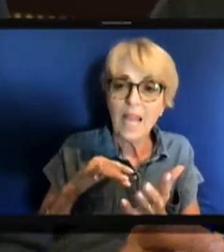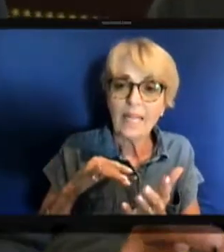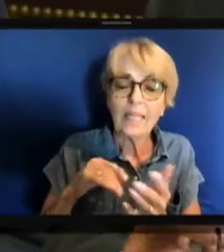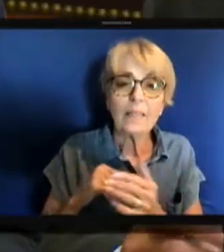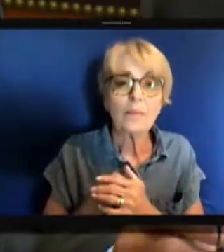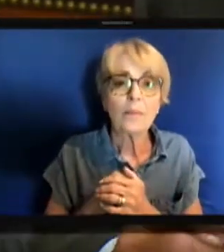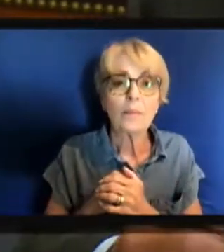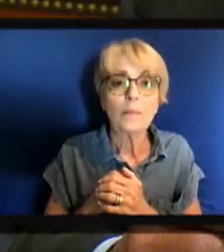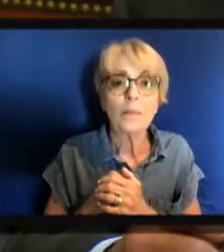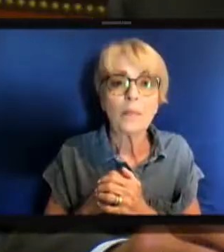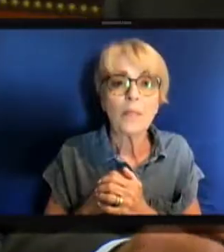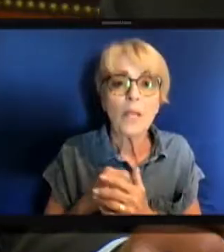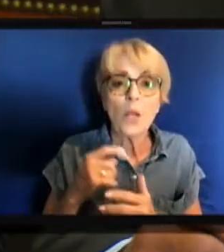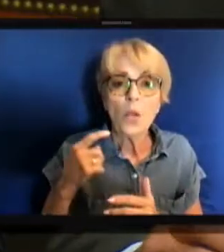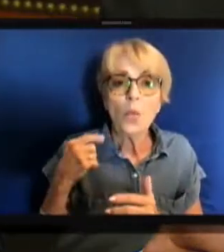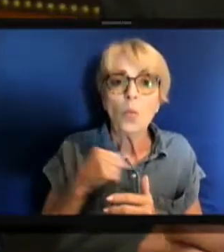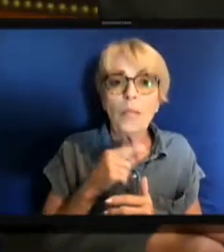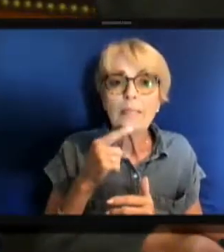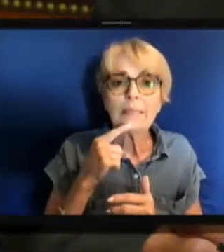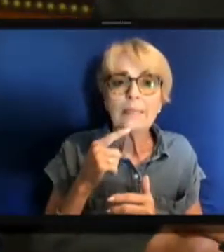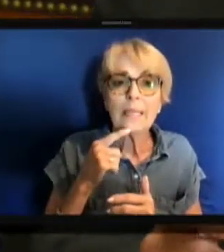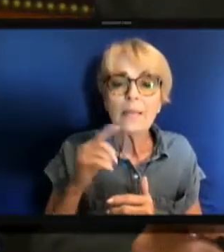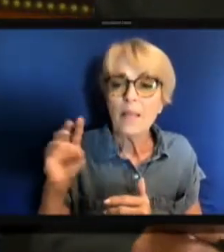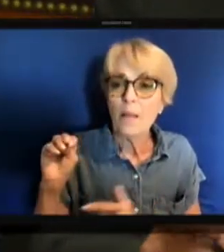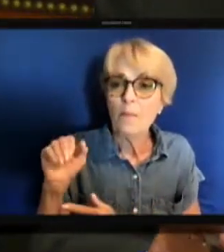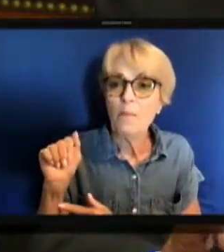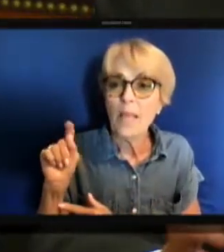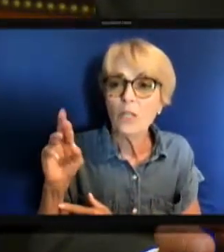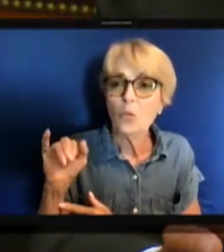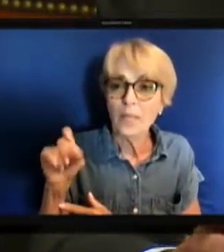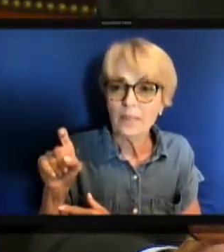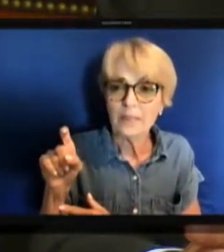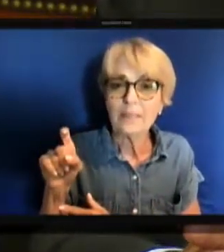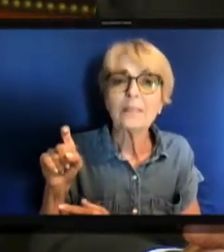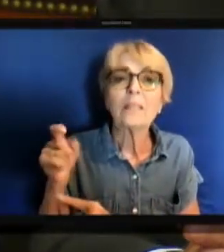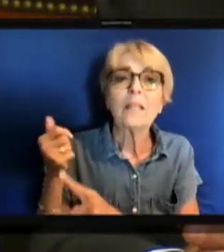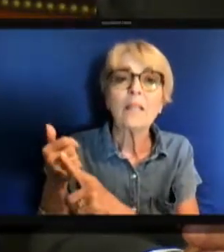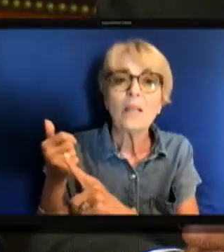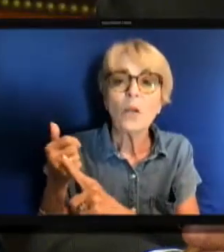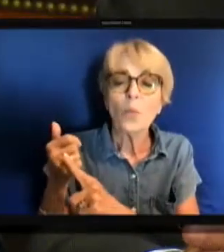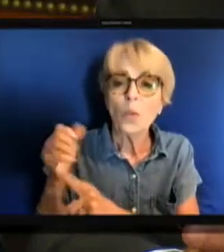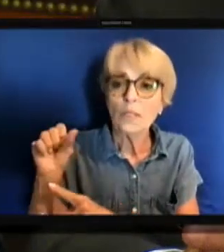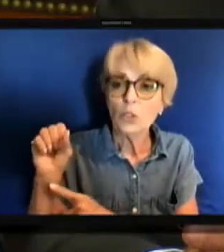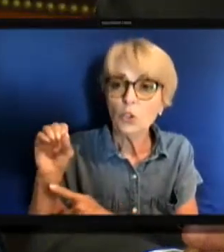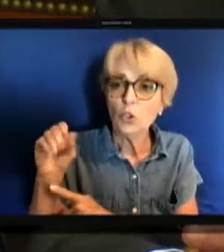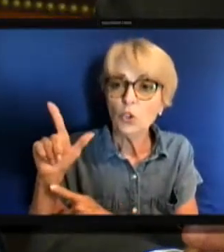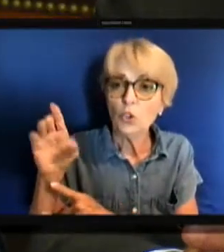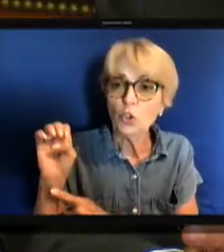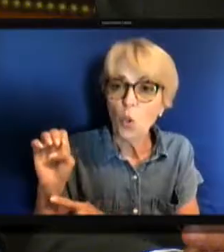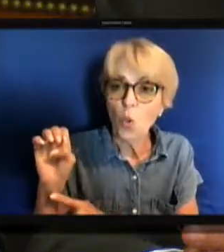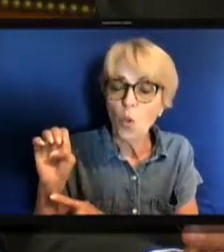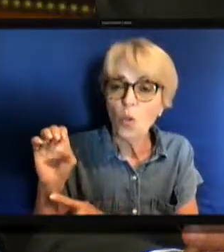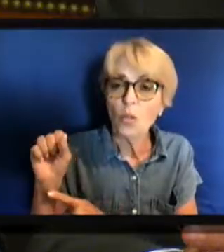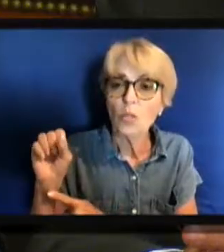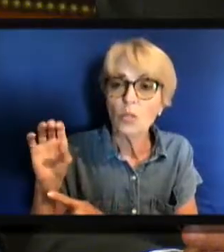we said that the Matrix was a sole source provider, correct? It received a waiver for that reason,